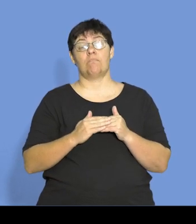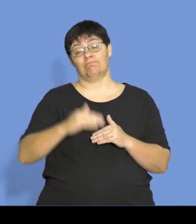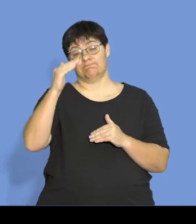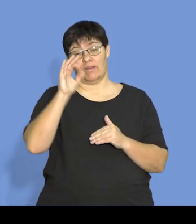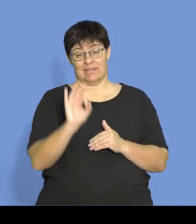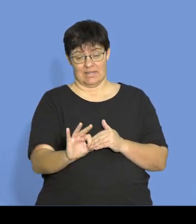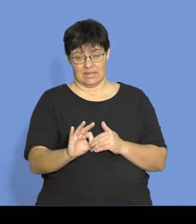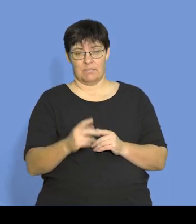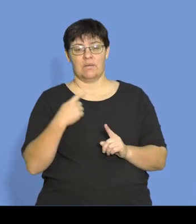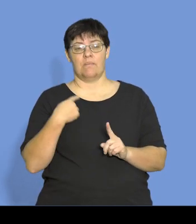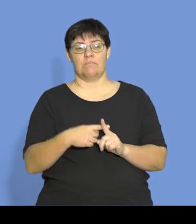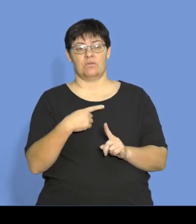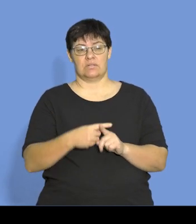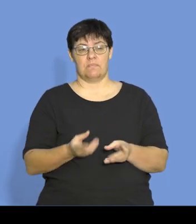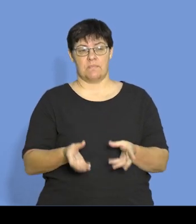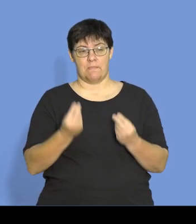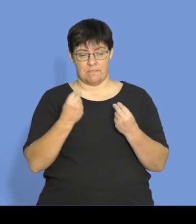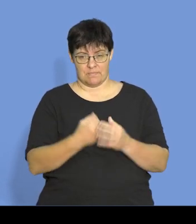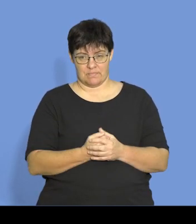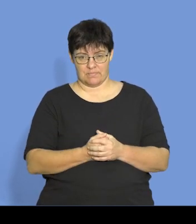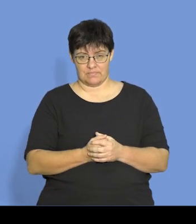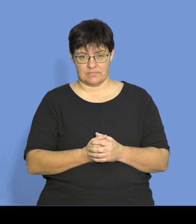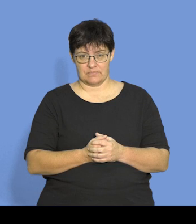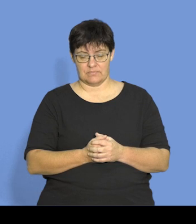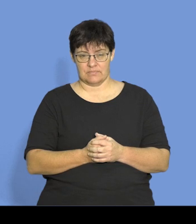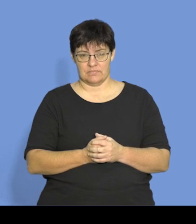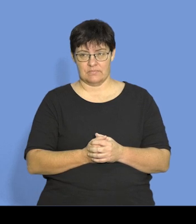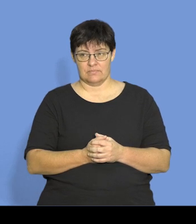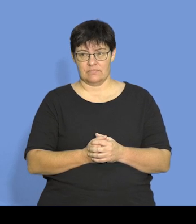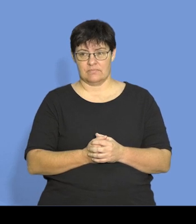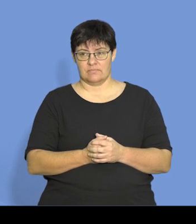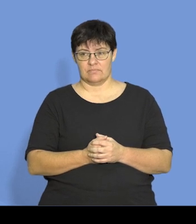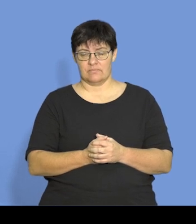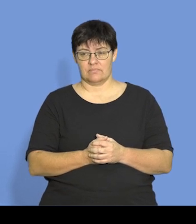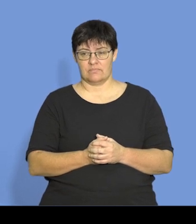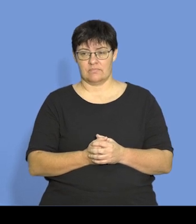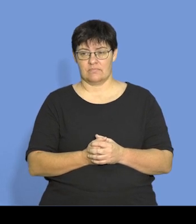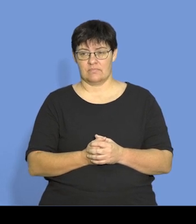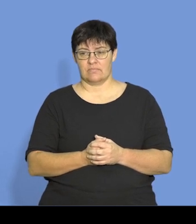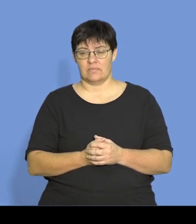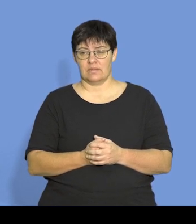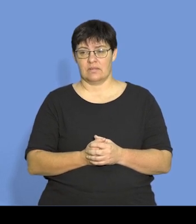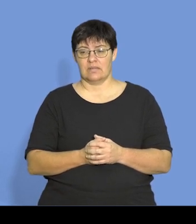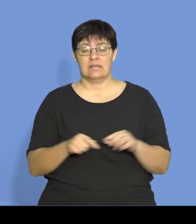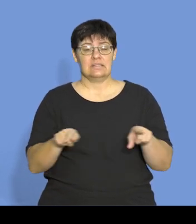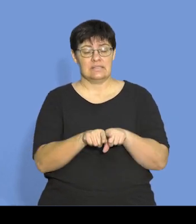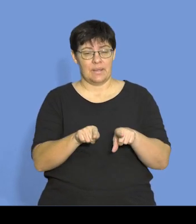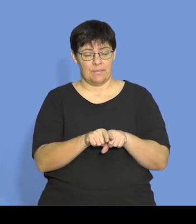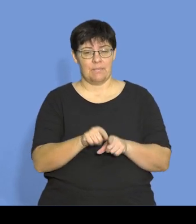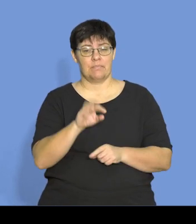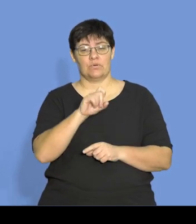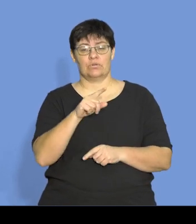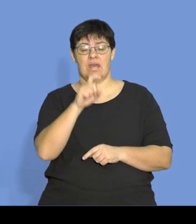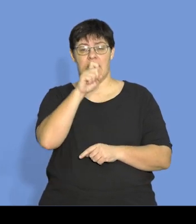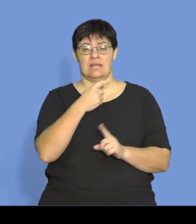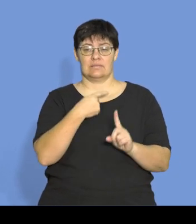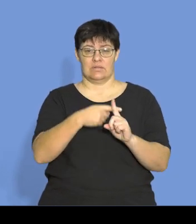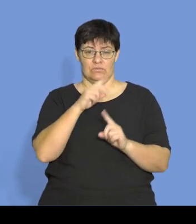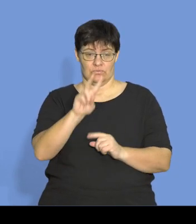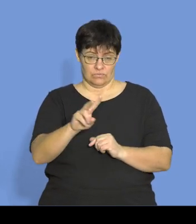anything greater than 3 will give me a positive if I substitute it there. And the other part of